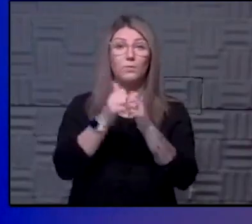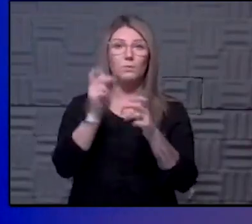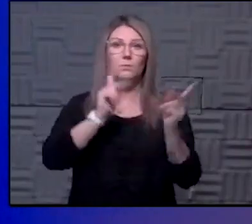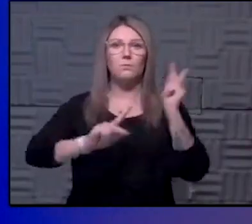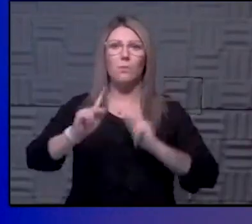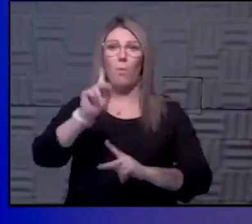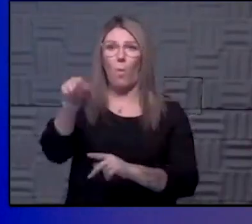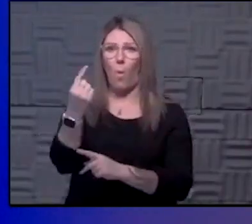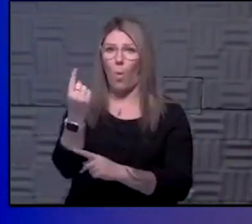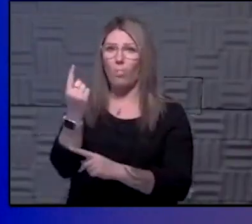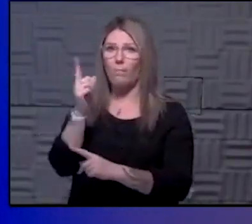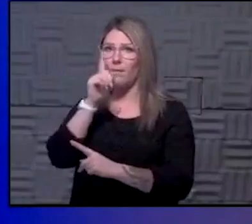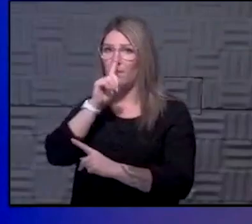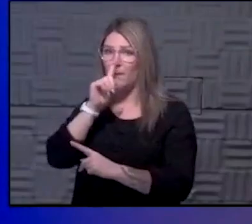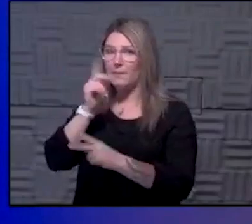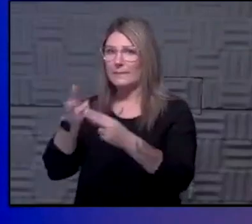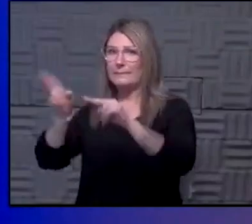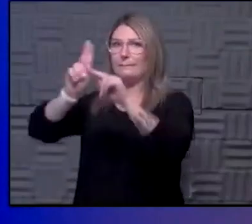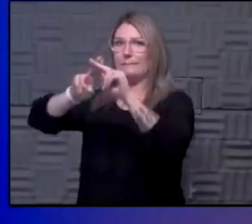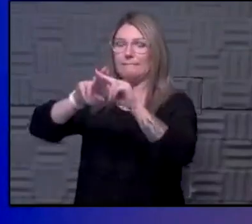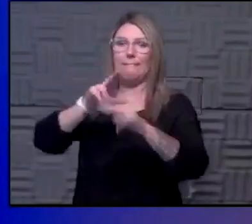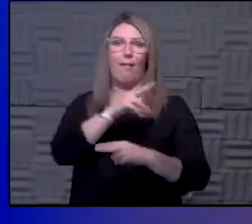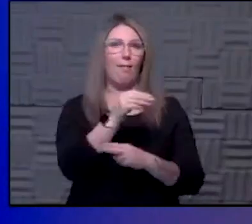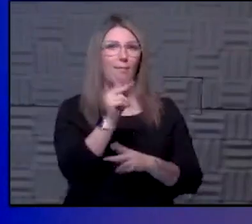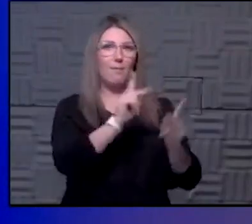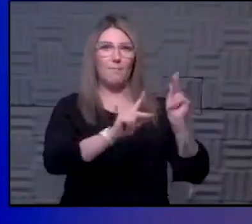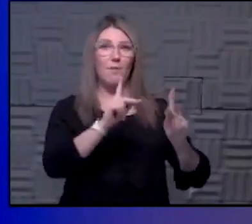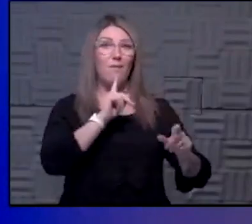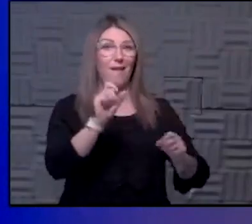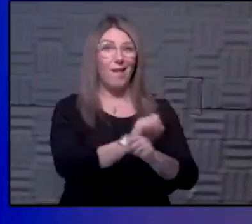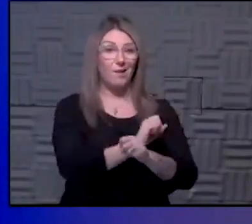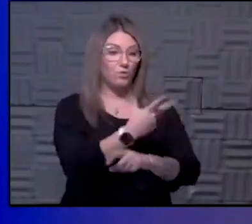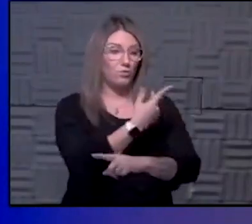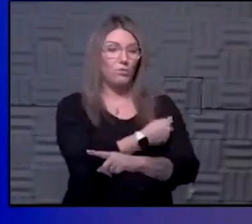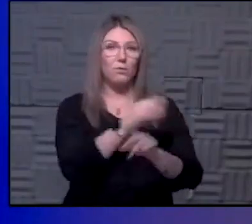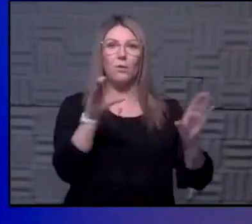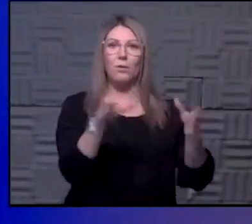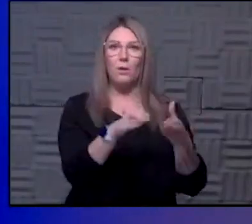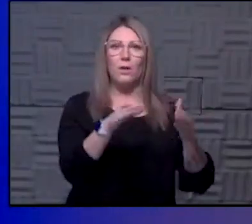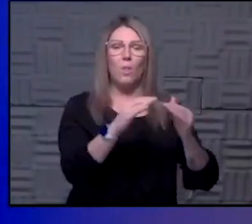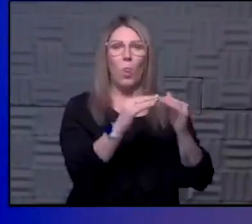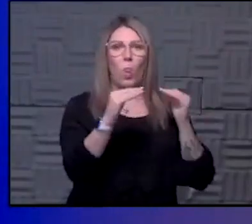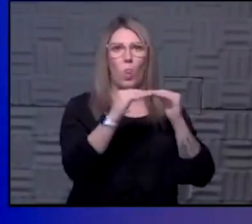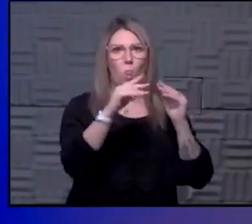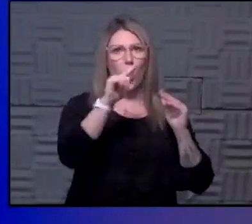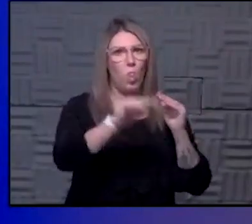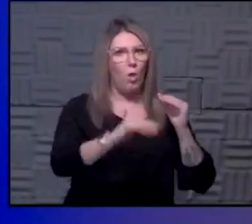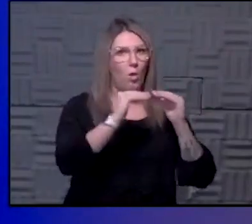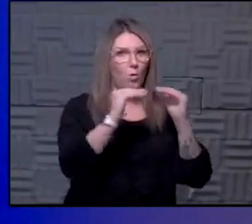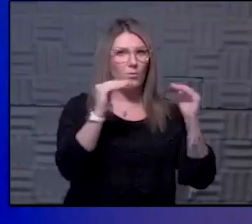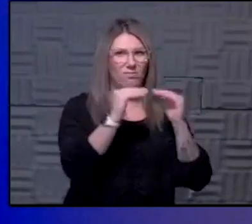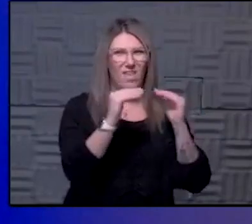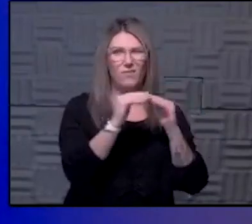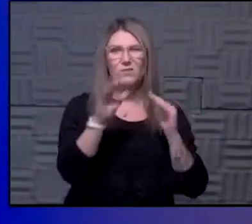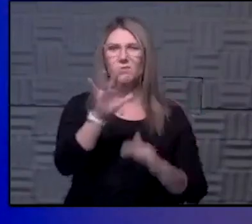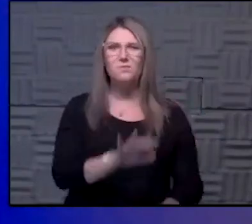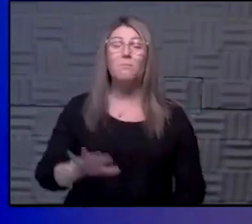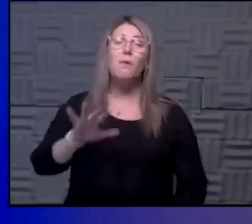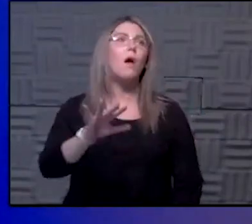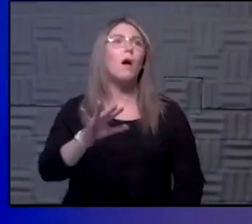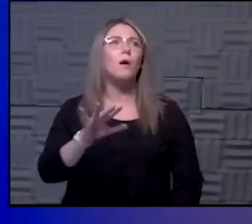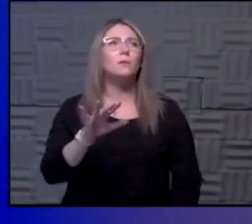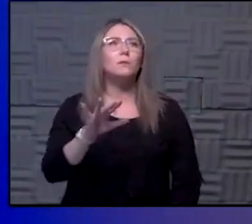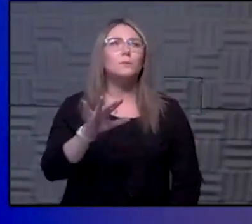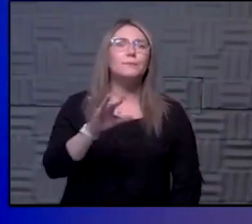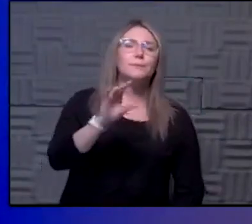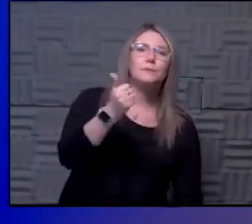only got the placebo start to increase and the number of people who got the vaccine stay at a very low level. So I think it's about that 12